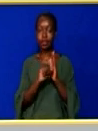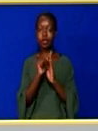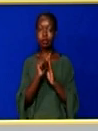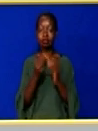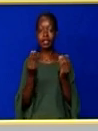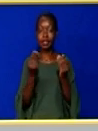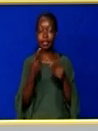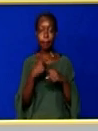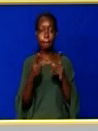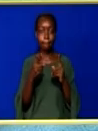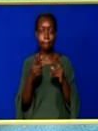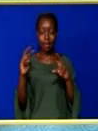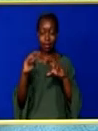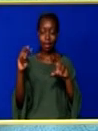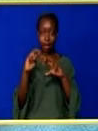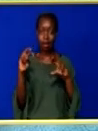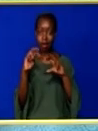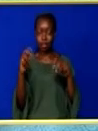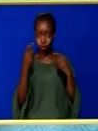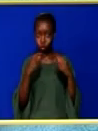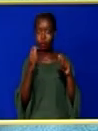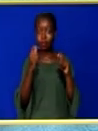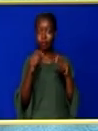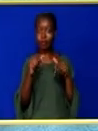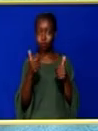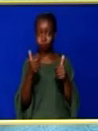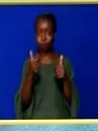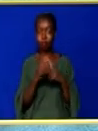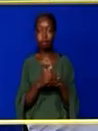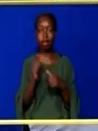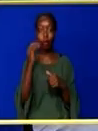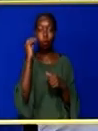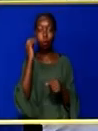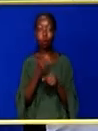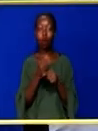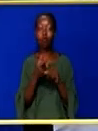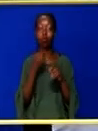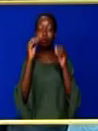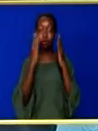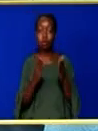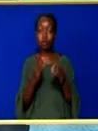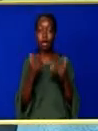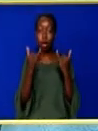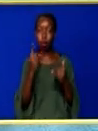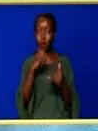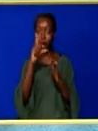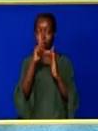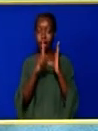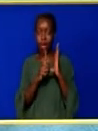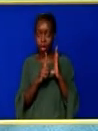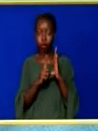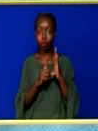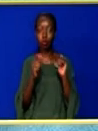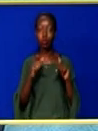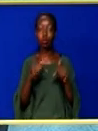easy, but of course do your research. They have to try. And try. That's a task from Mwalimu here. And of course we come to the end of this beautiful show,